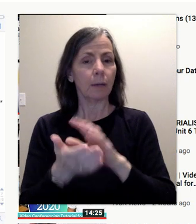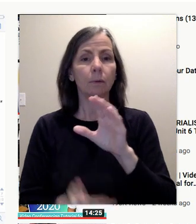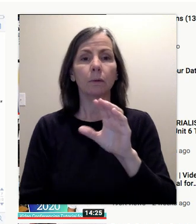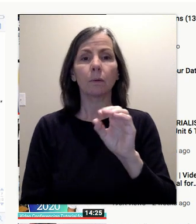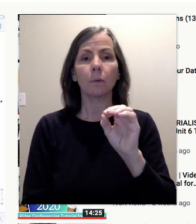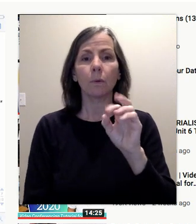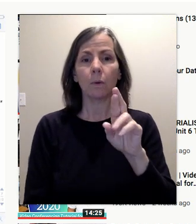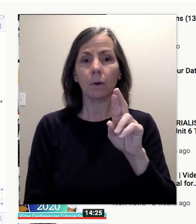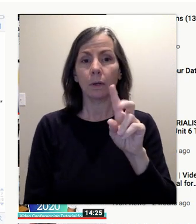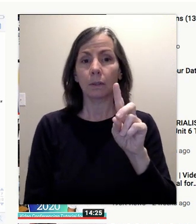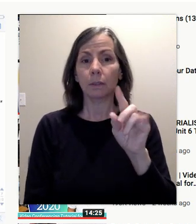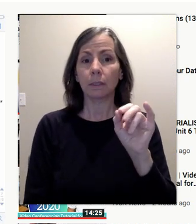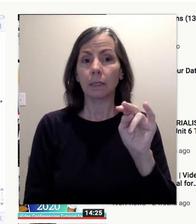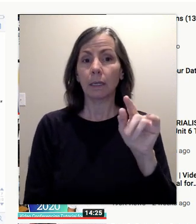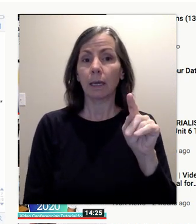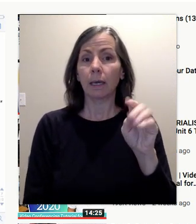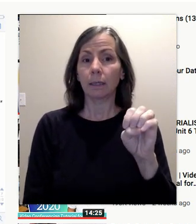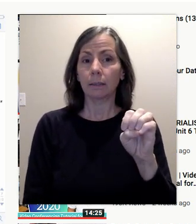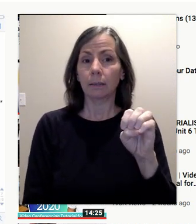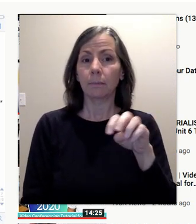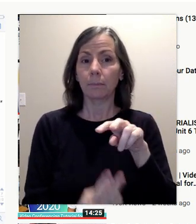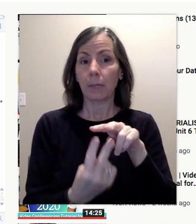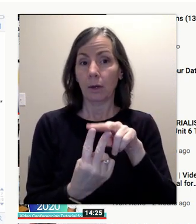-5, 0.